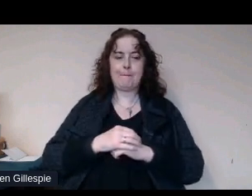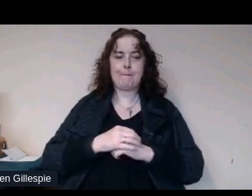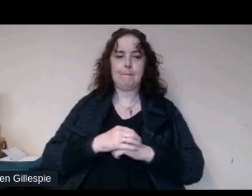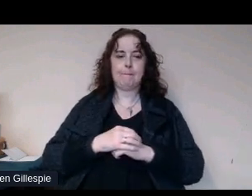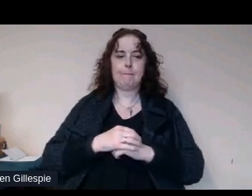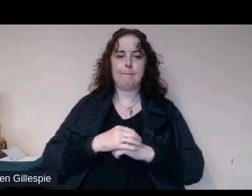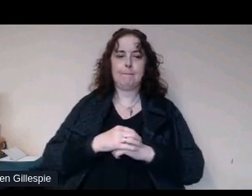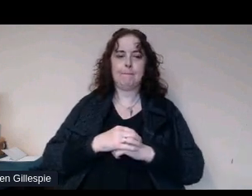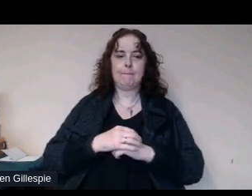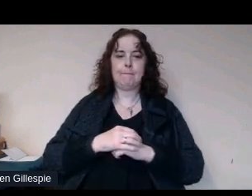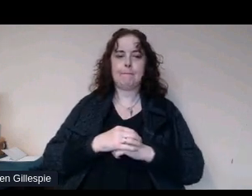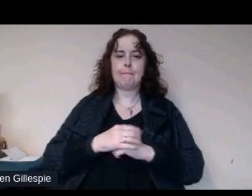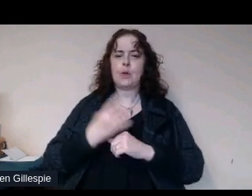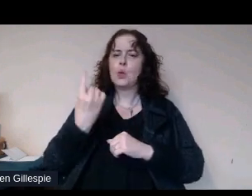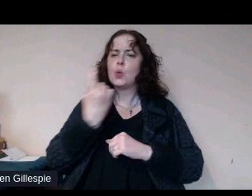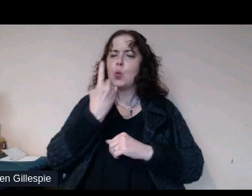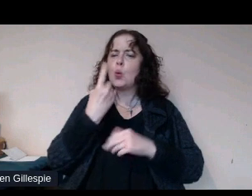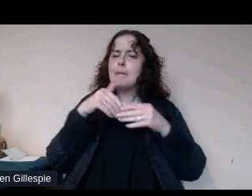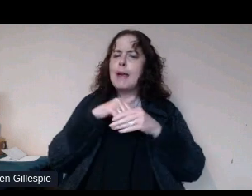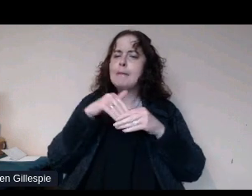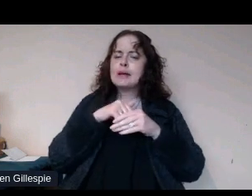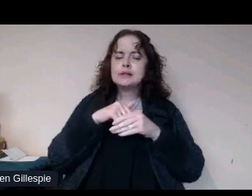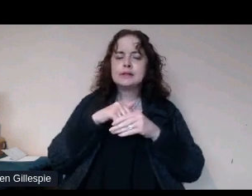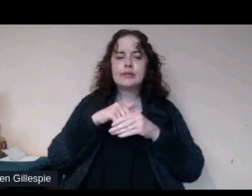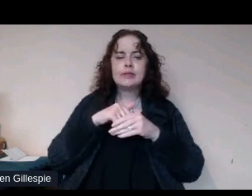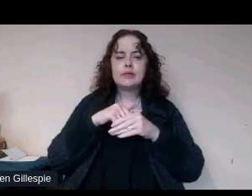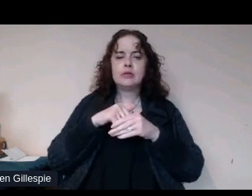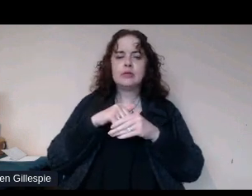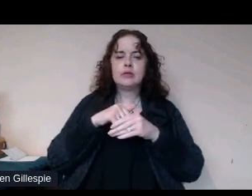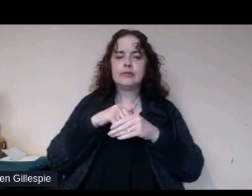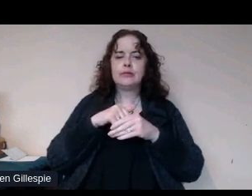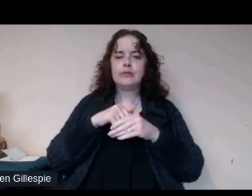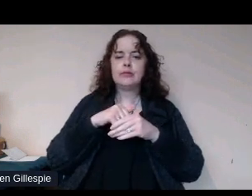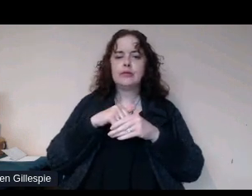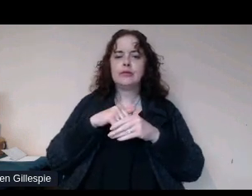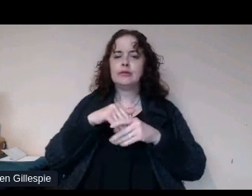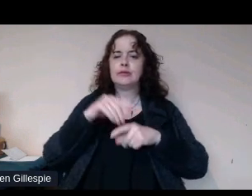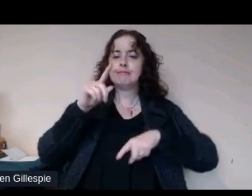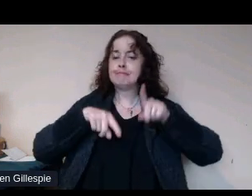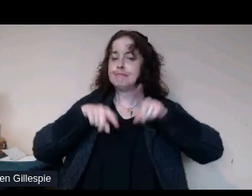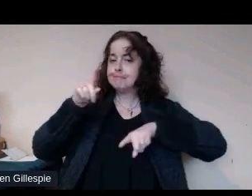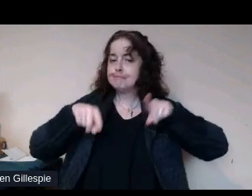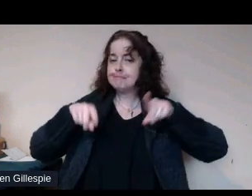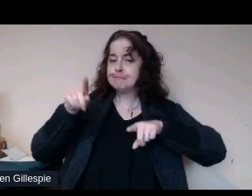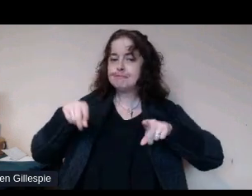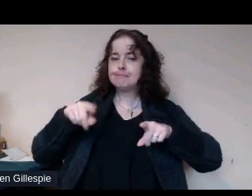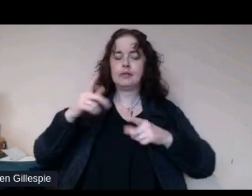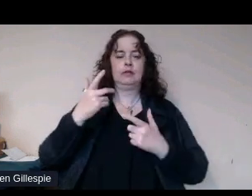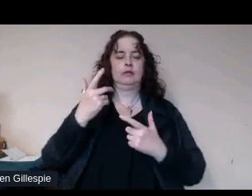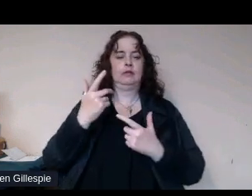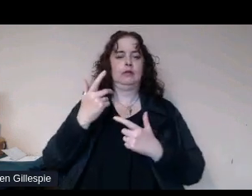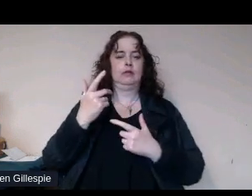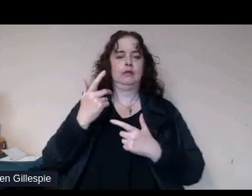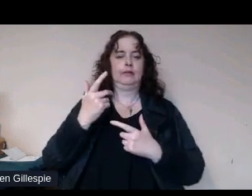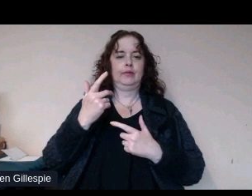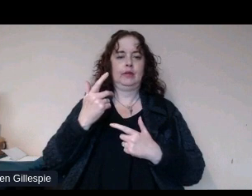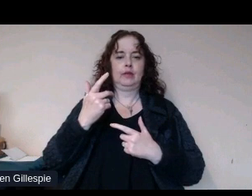on. When our members are really very different from different sectors, I